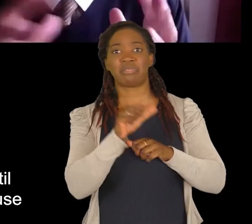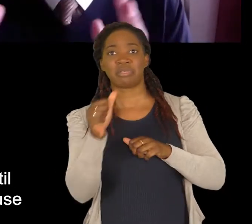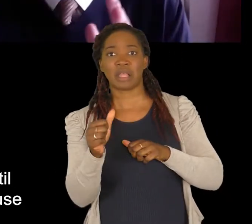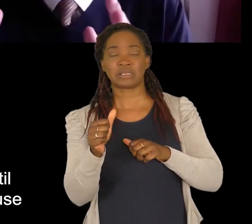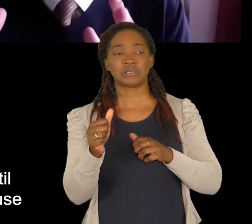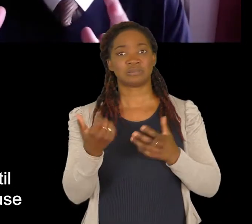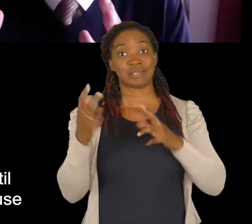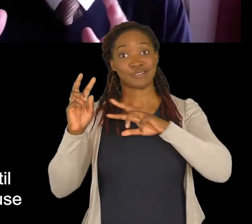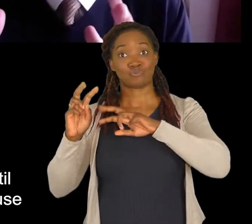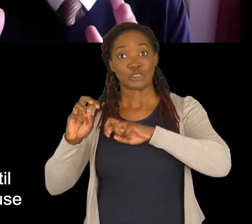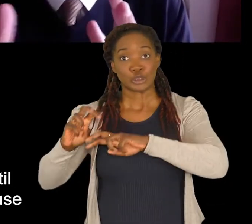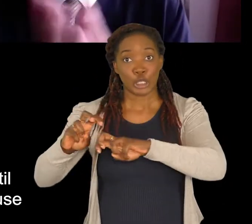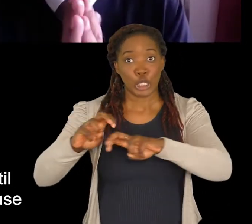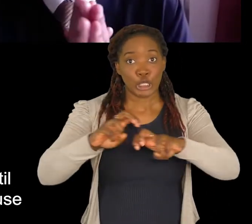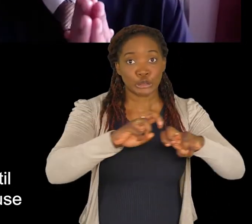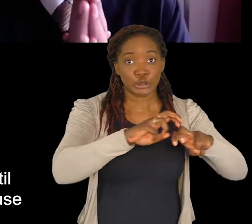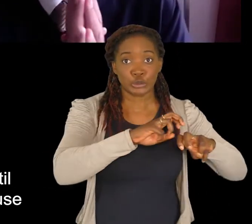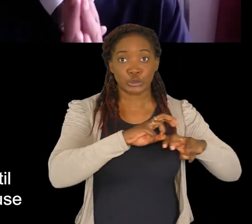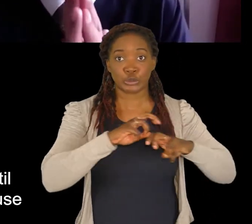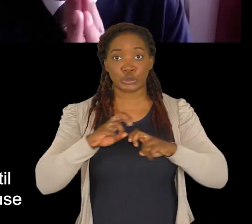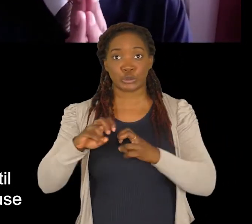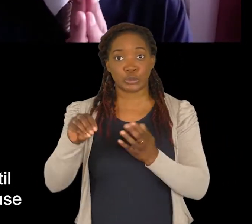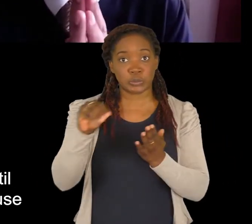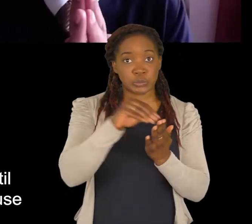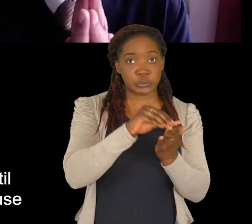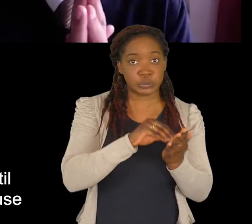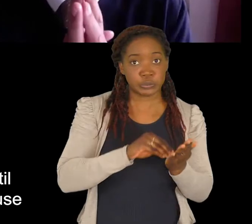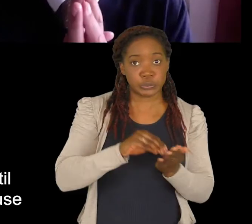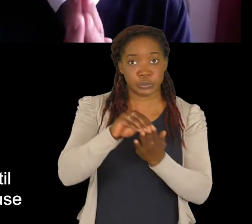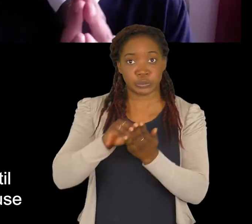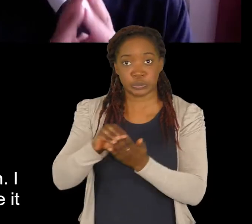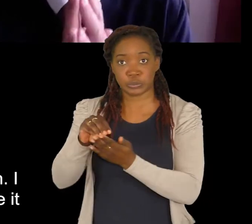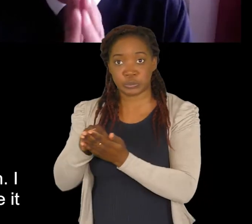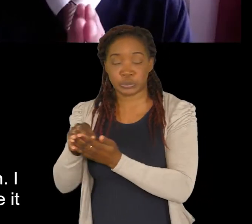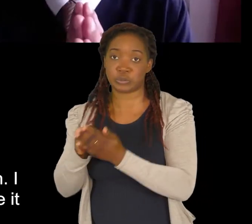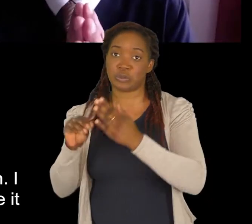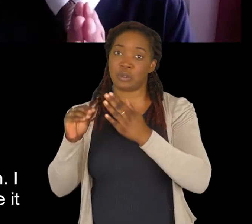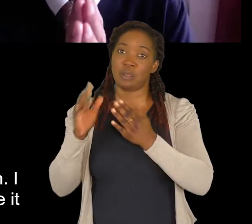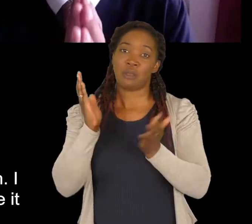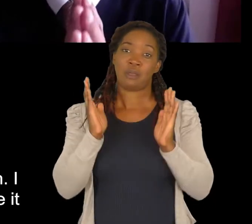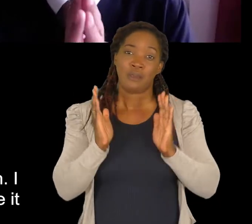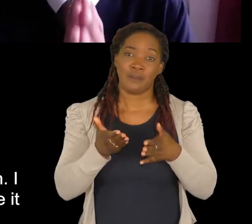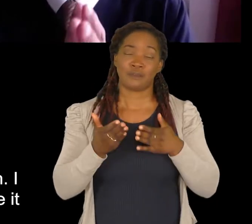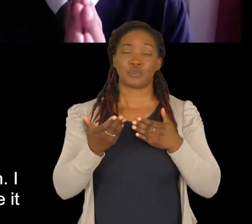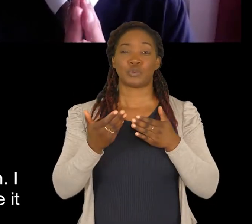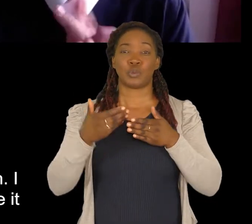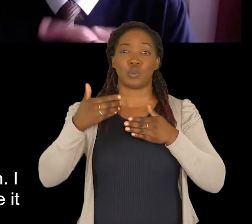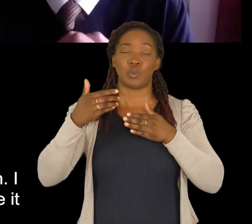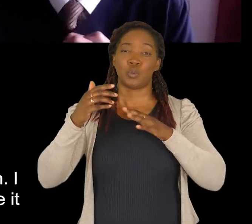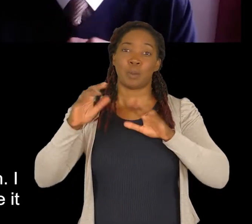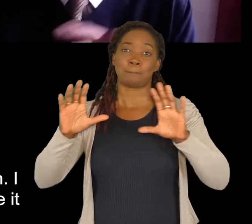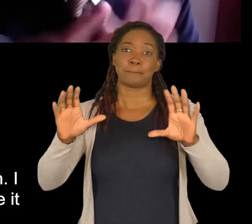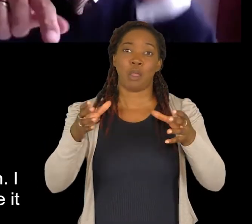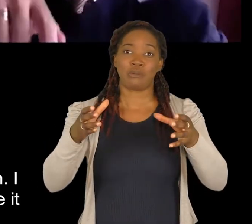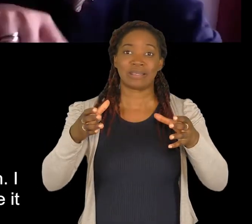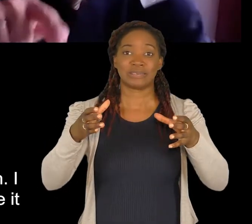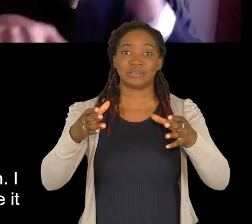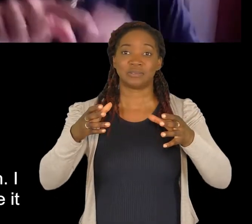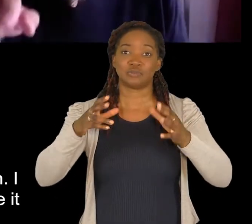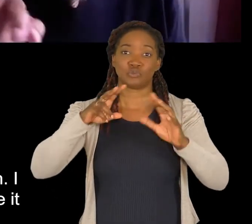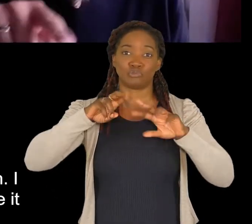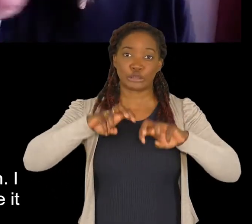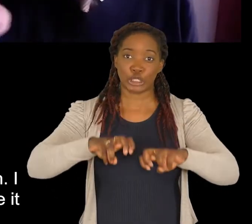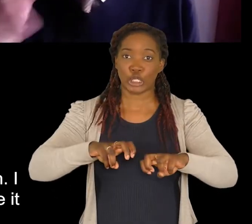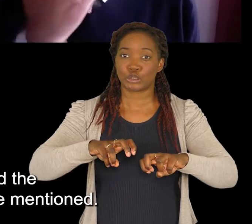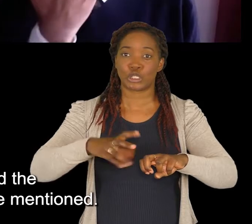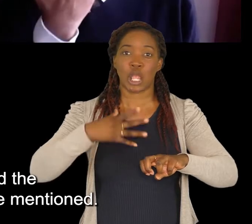about researching that idea until you flogged it to death, literally, because you've got to really do your market research. And I know I won't